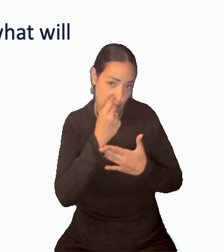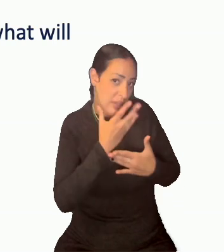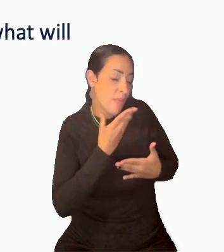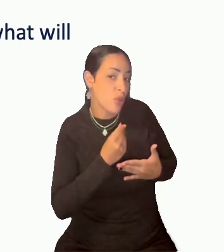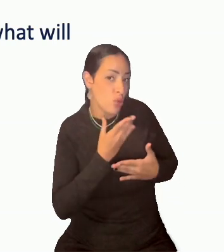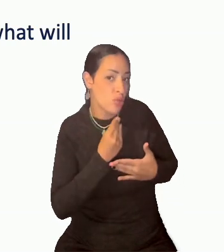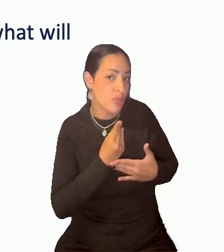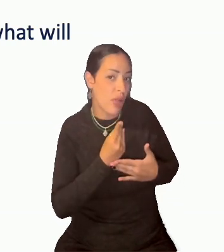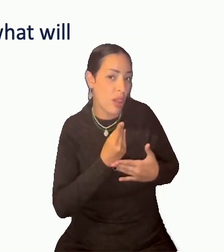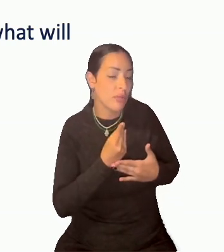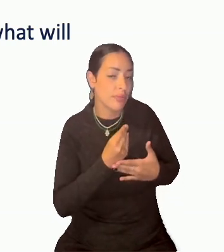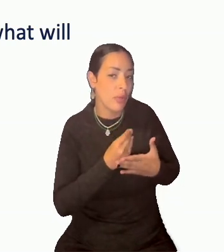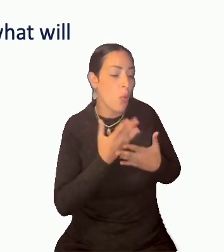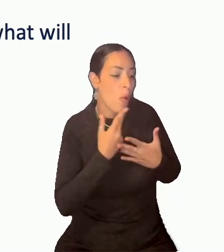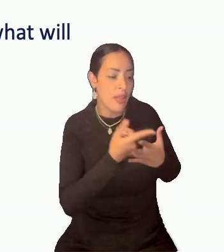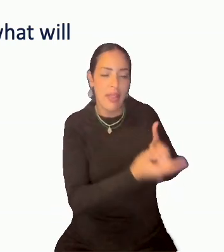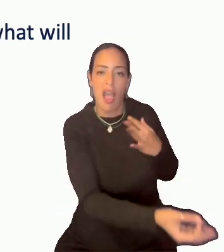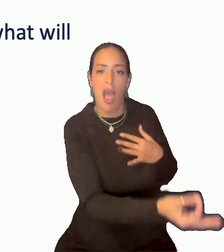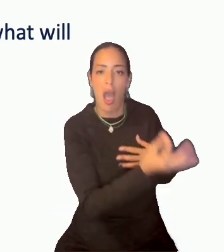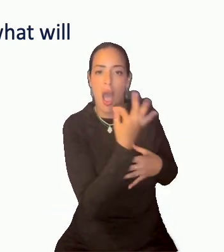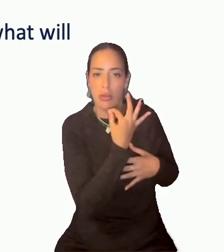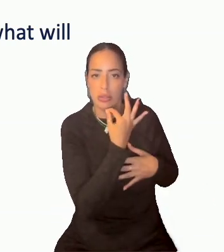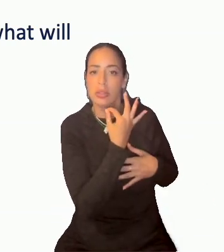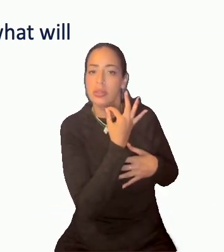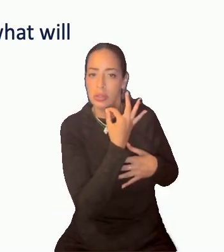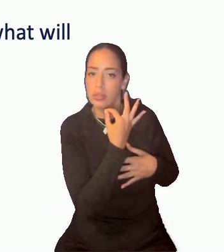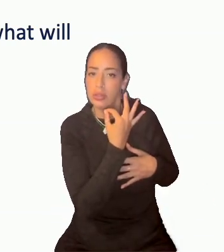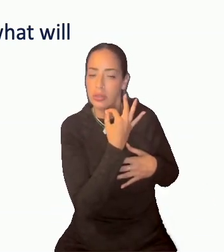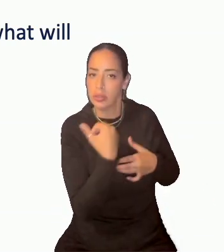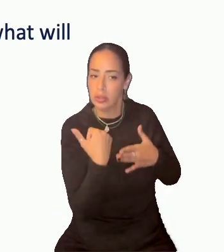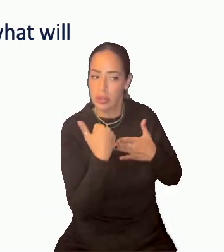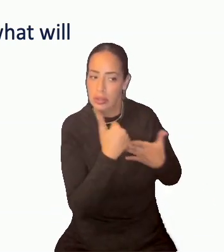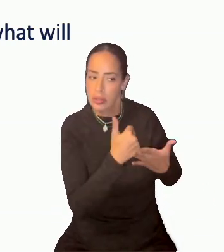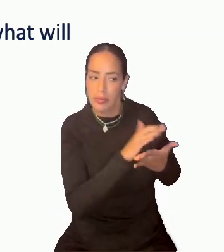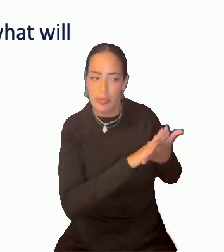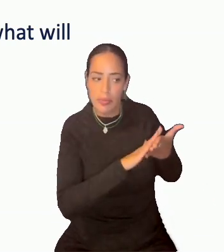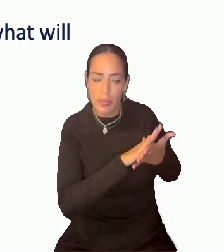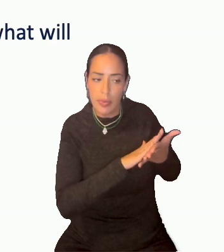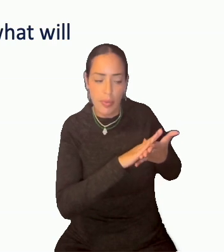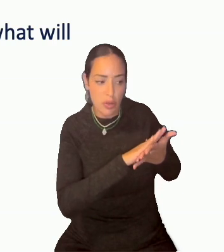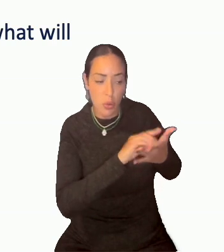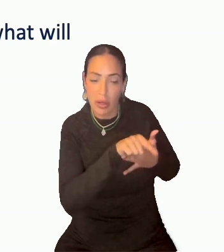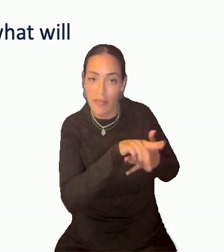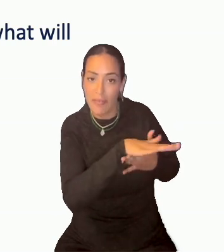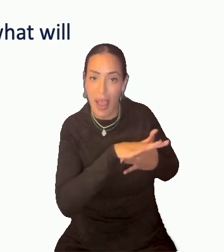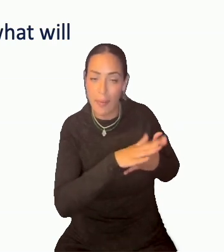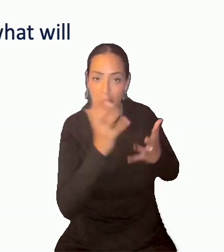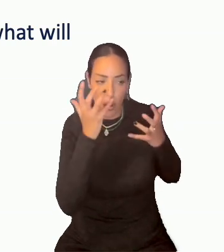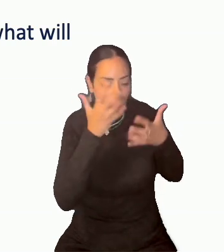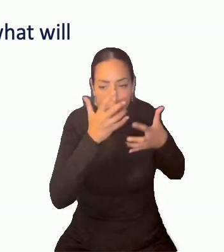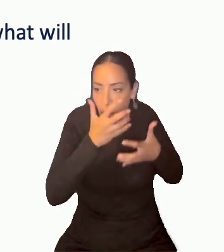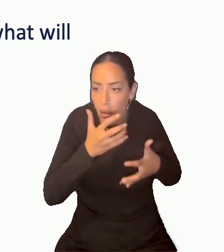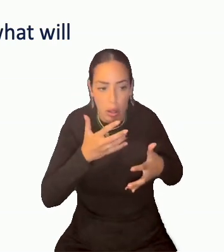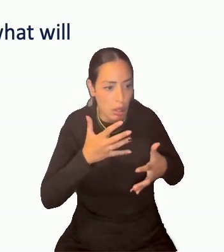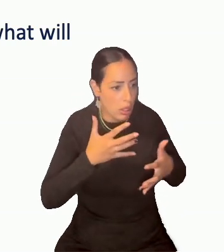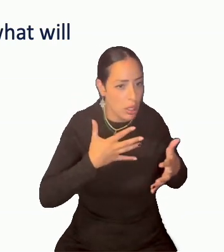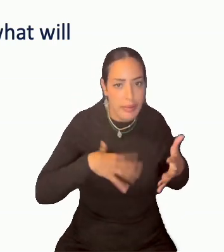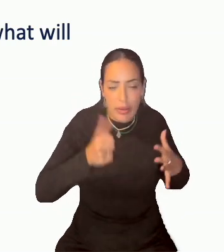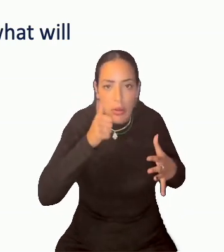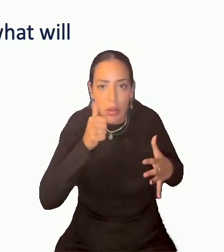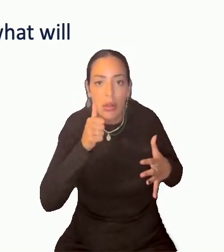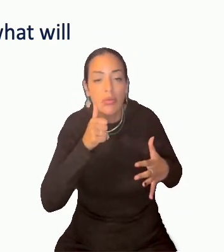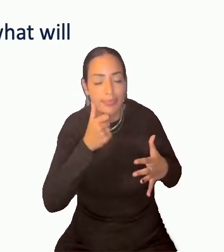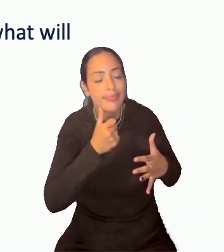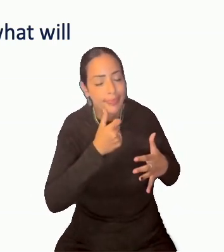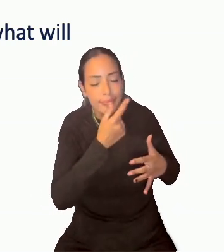further information in response to specific questions, as this will enable you to address the family's immediate concerns. A